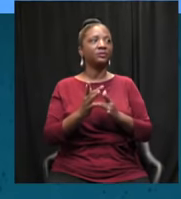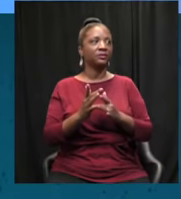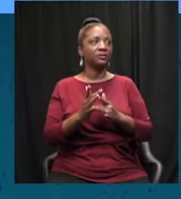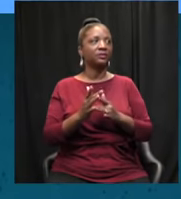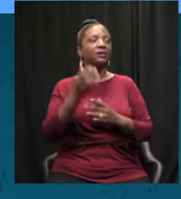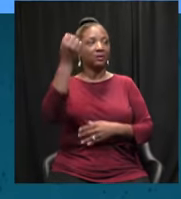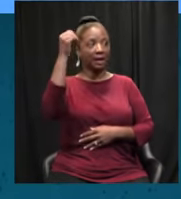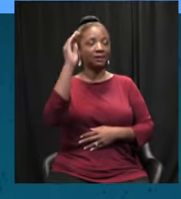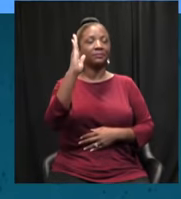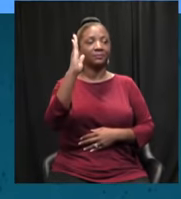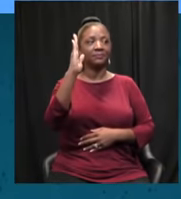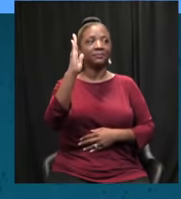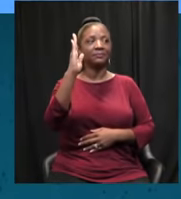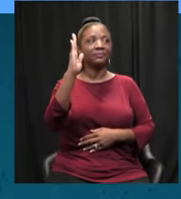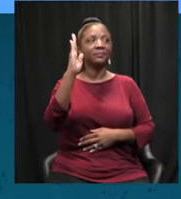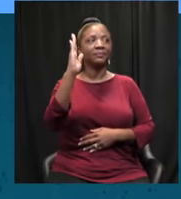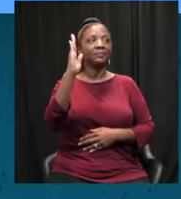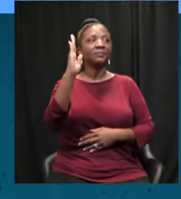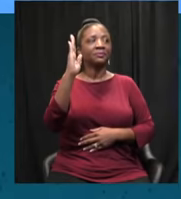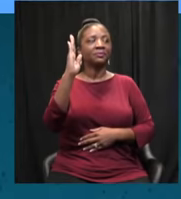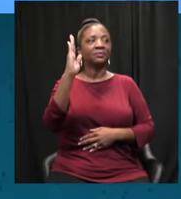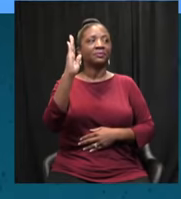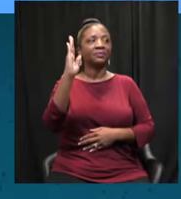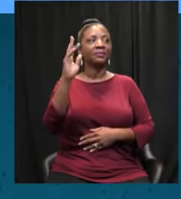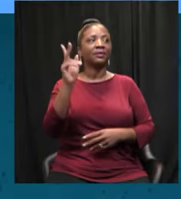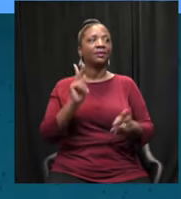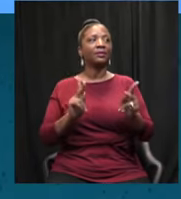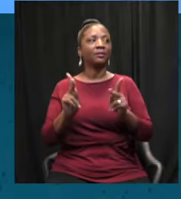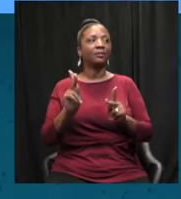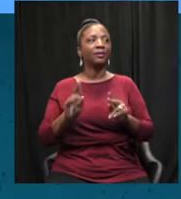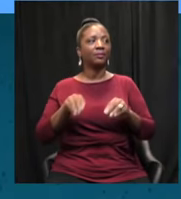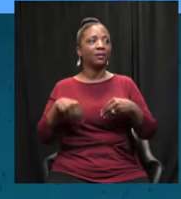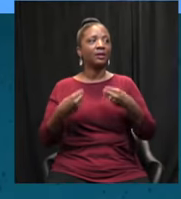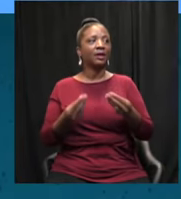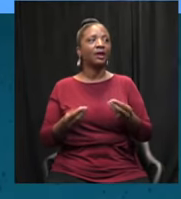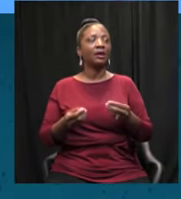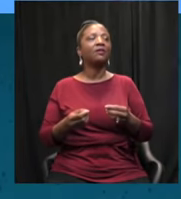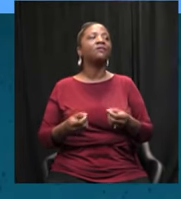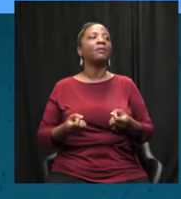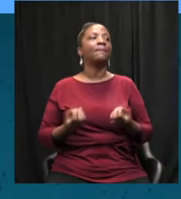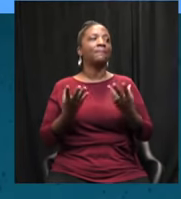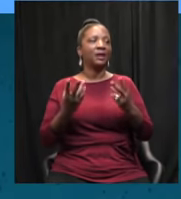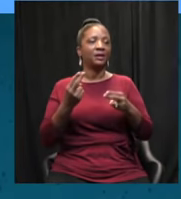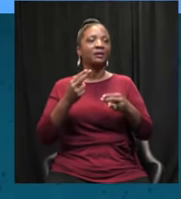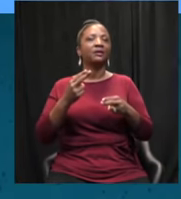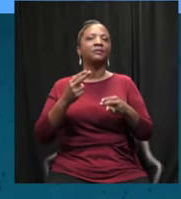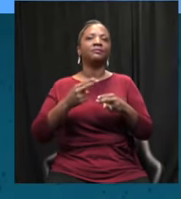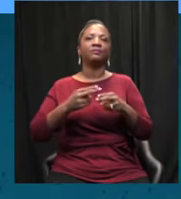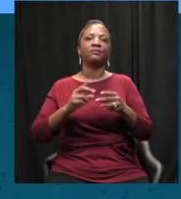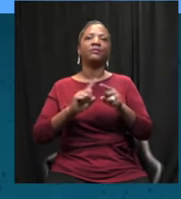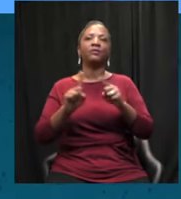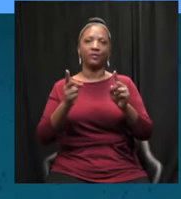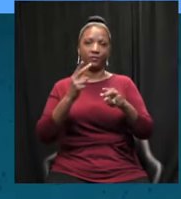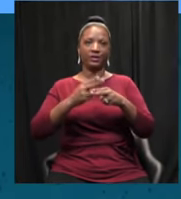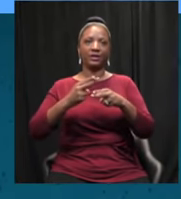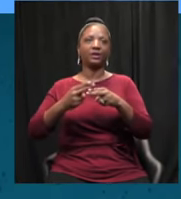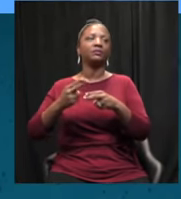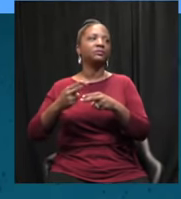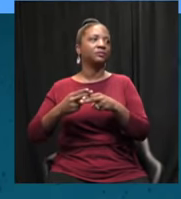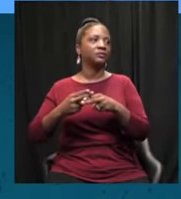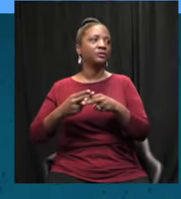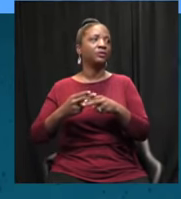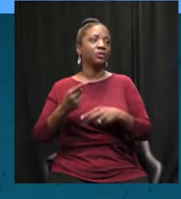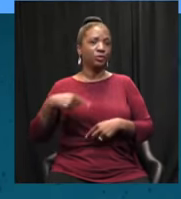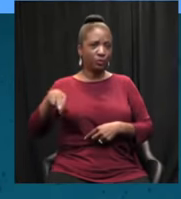Elijah, and still others, Jeremiah or one of the prophets." "But what about you?" he asked. "Who do you say